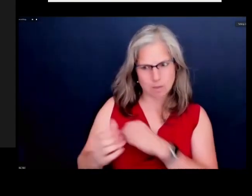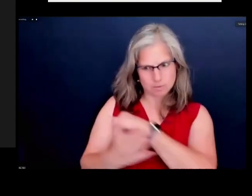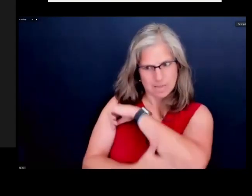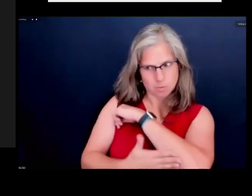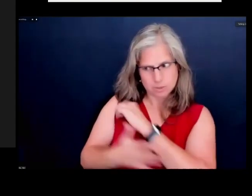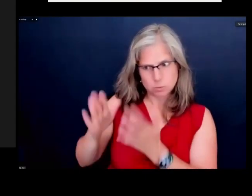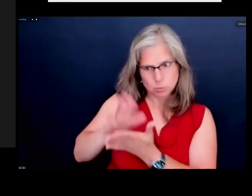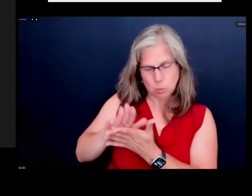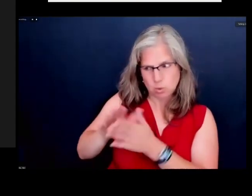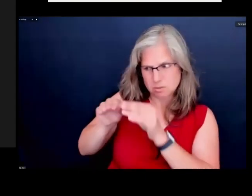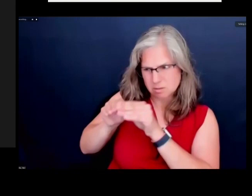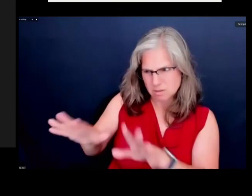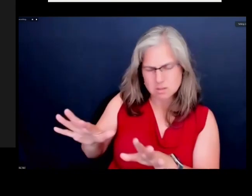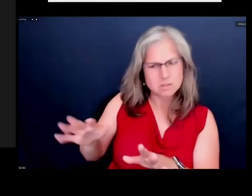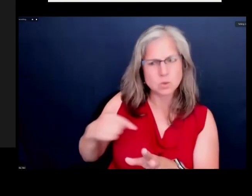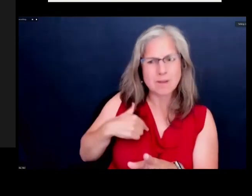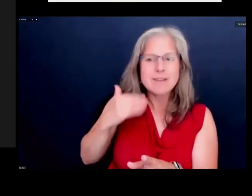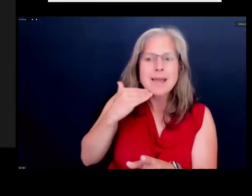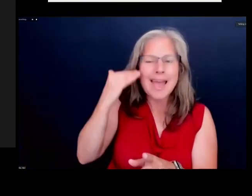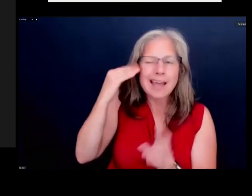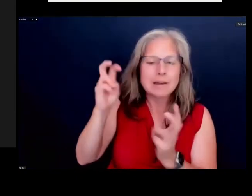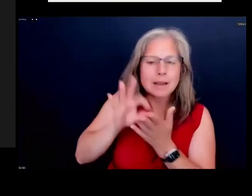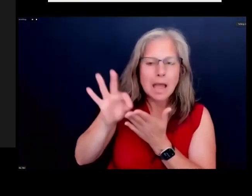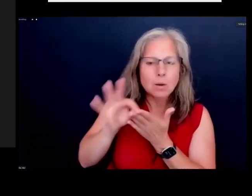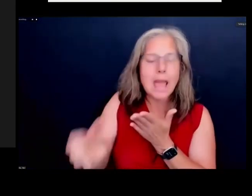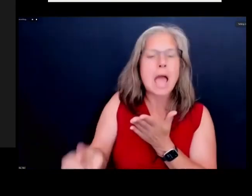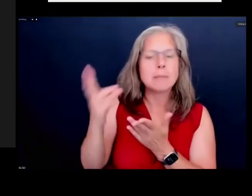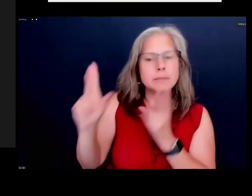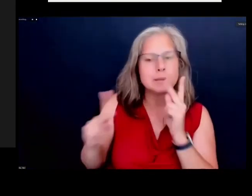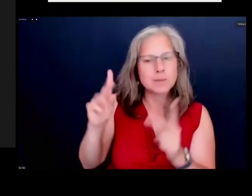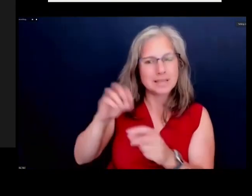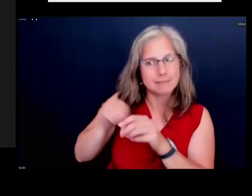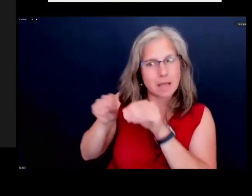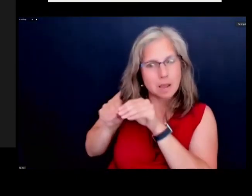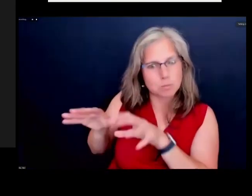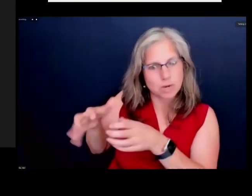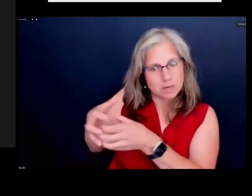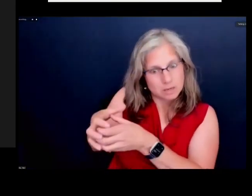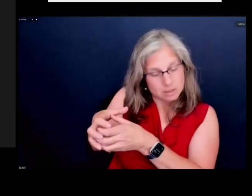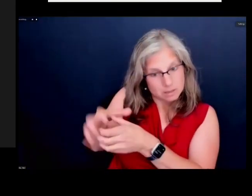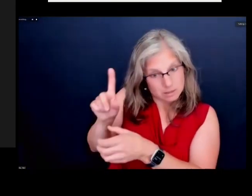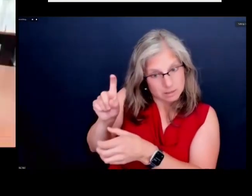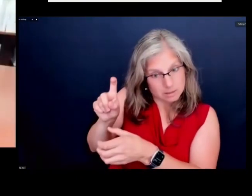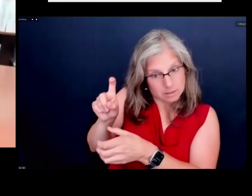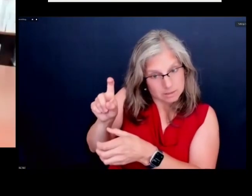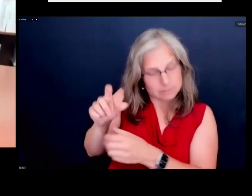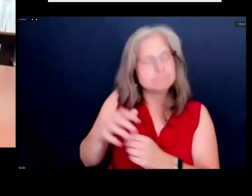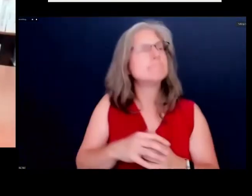at schools. Do you have an estimated head count of how many people are involved in that outbreak?